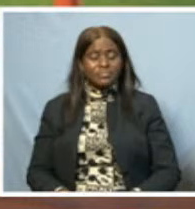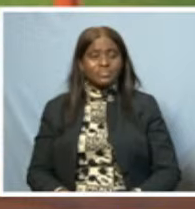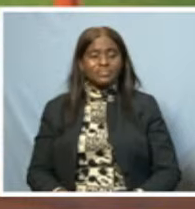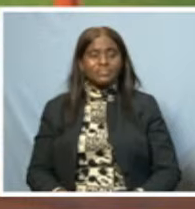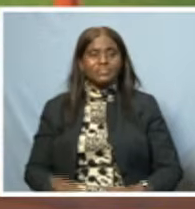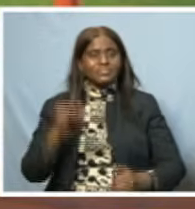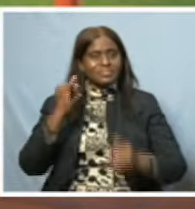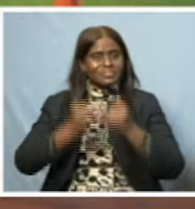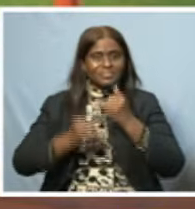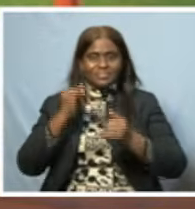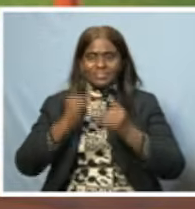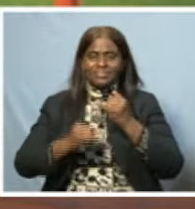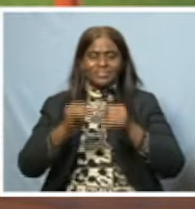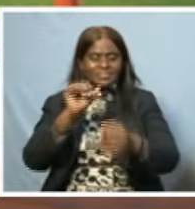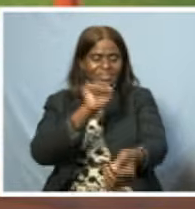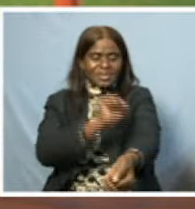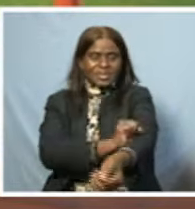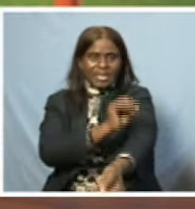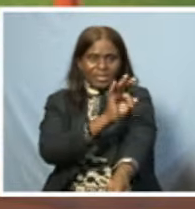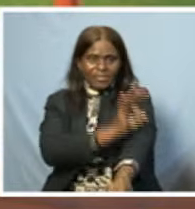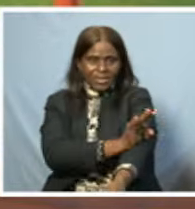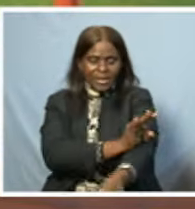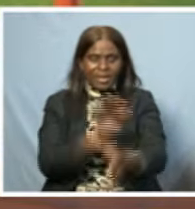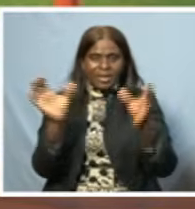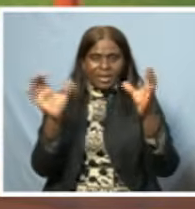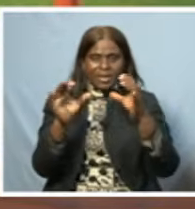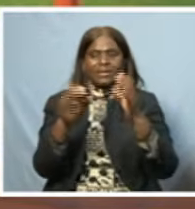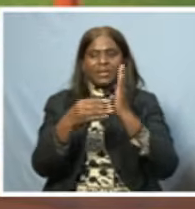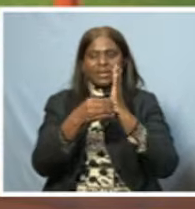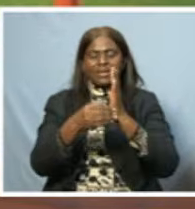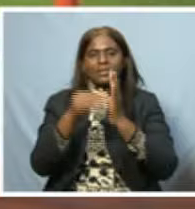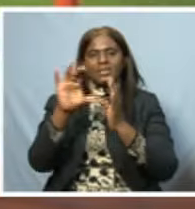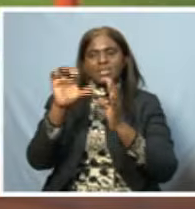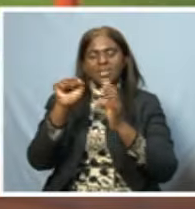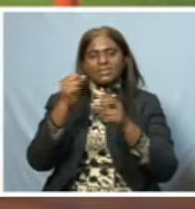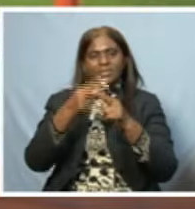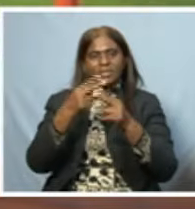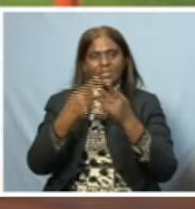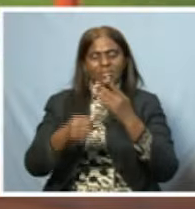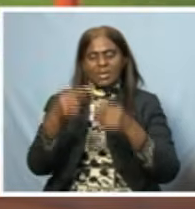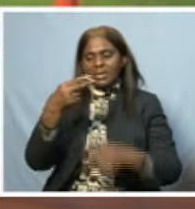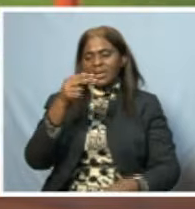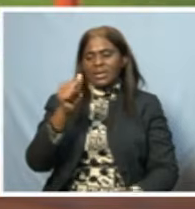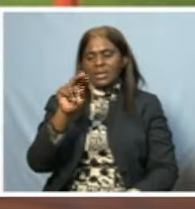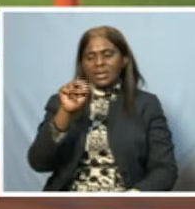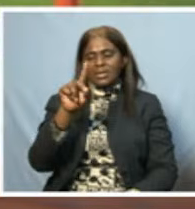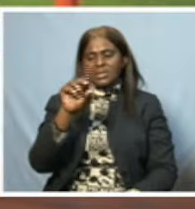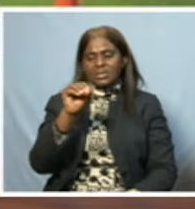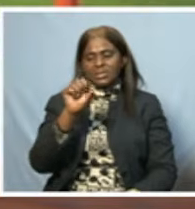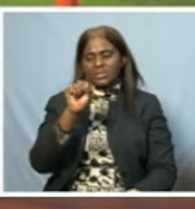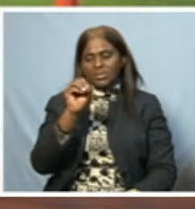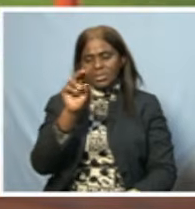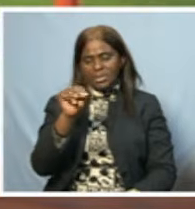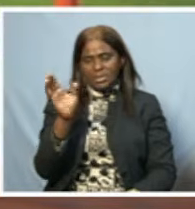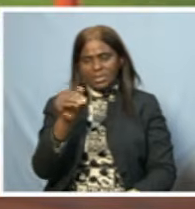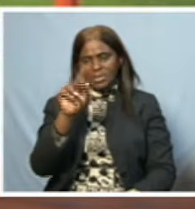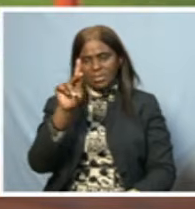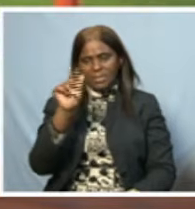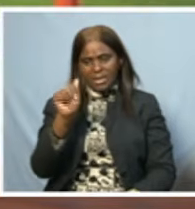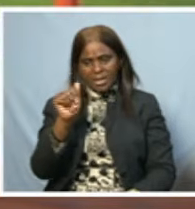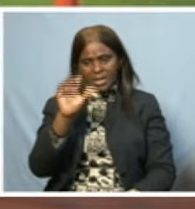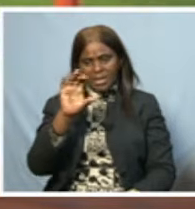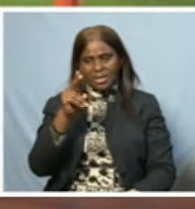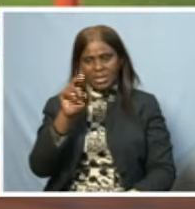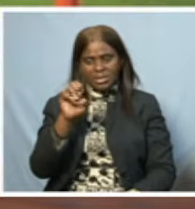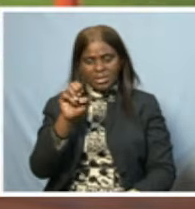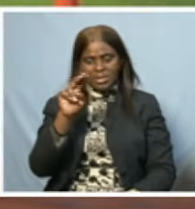Well, there you have it. SAMFYA Town Council, led by their Council Secretary, Mr. Hudson Kachenjela, has made their appearance before